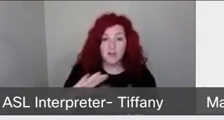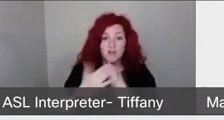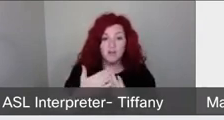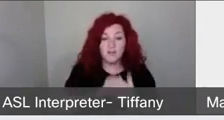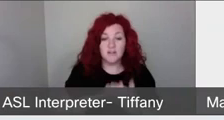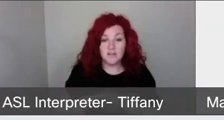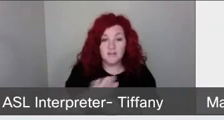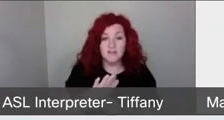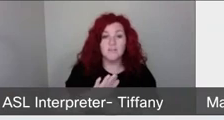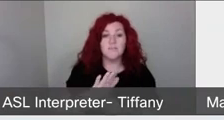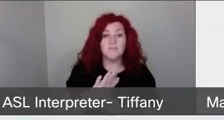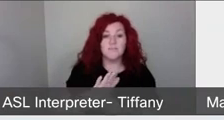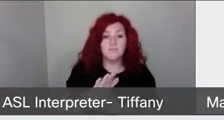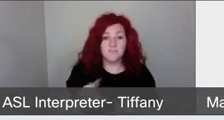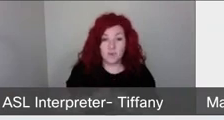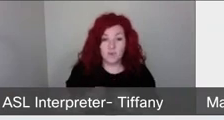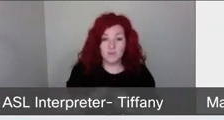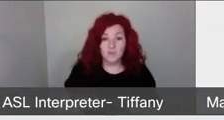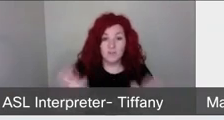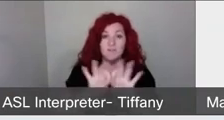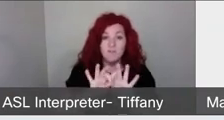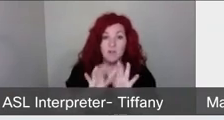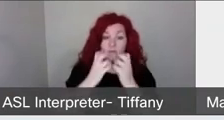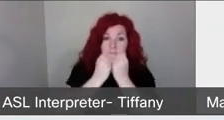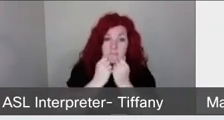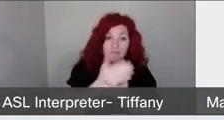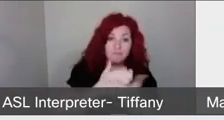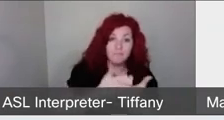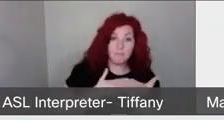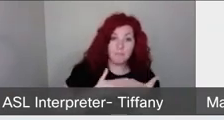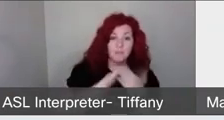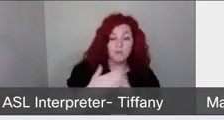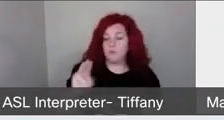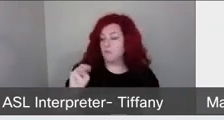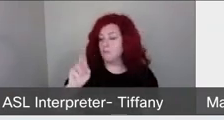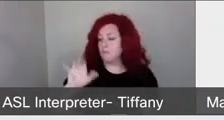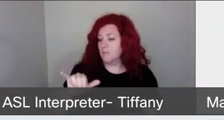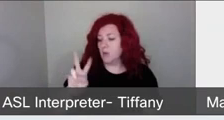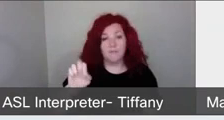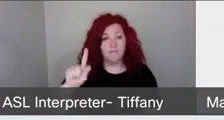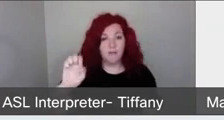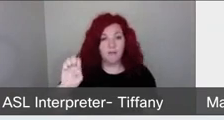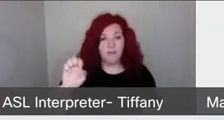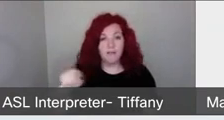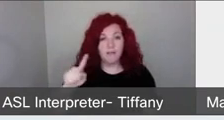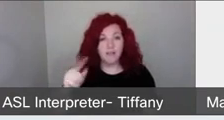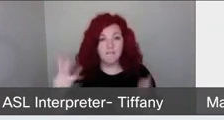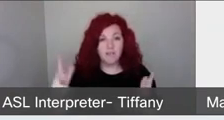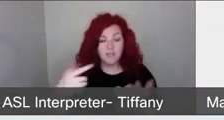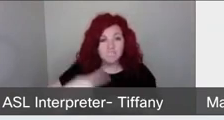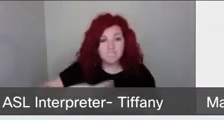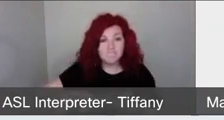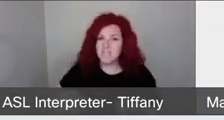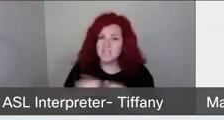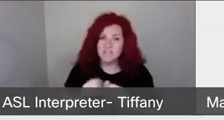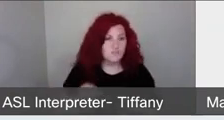College are also a vital part of my community in Maryville. They have talked about the same struggles,